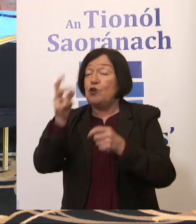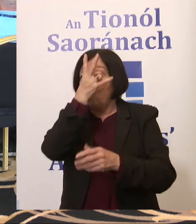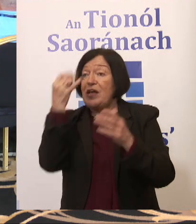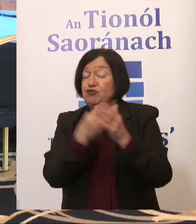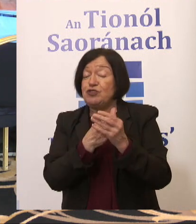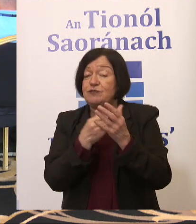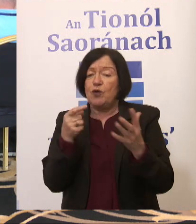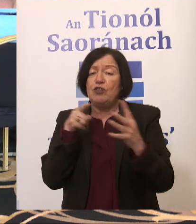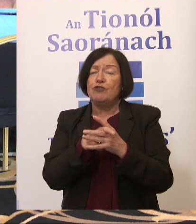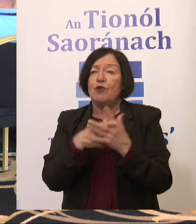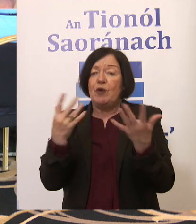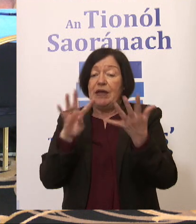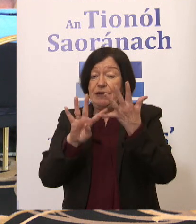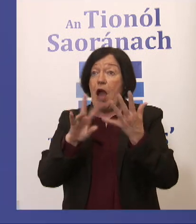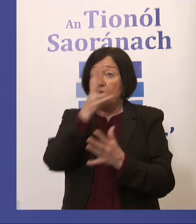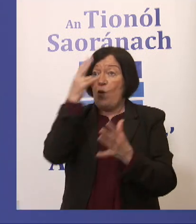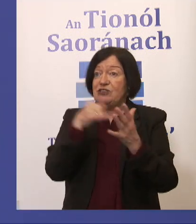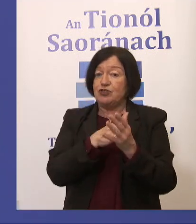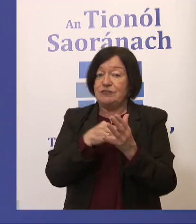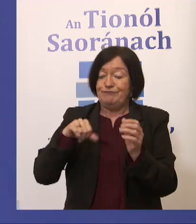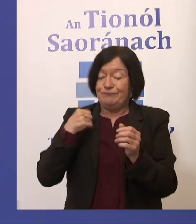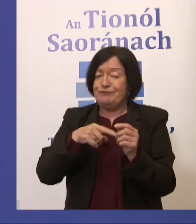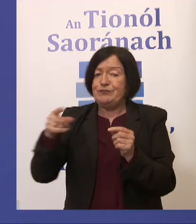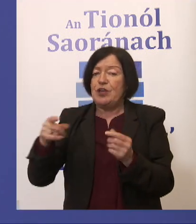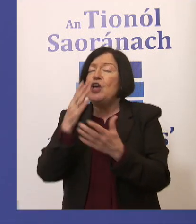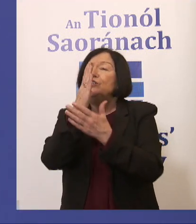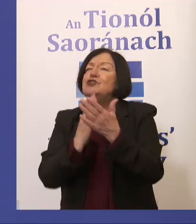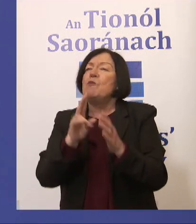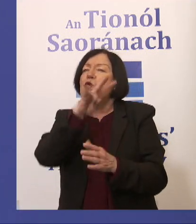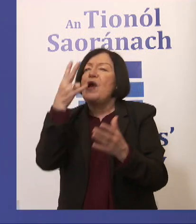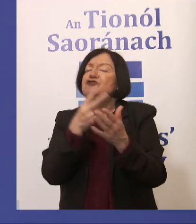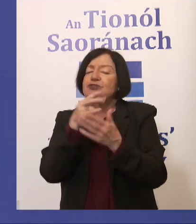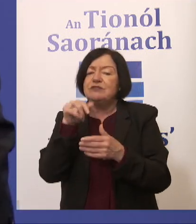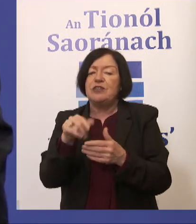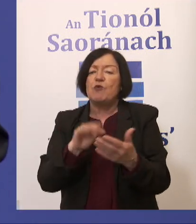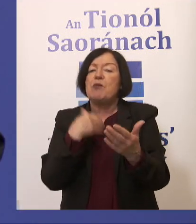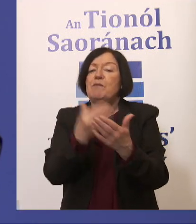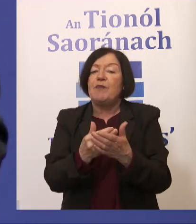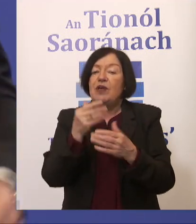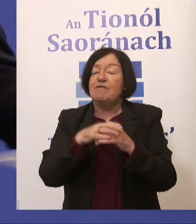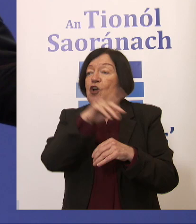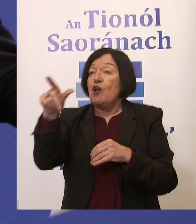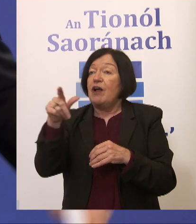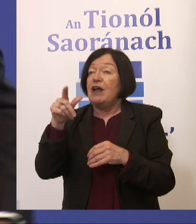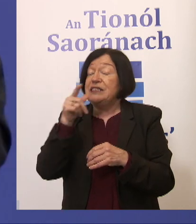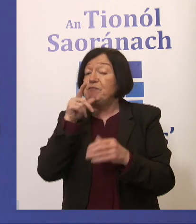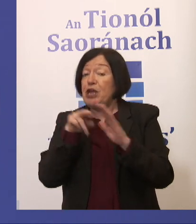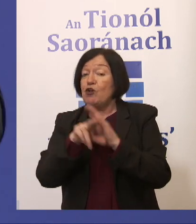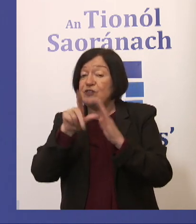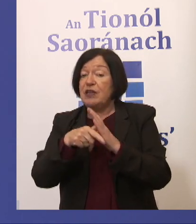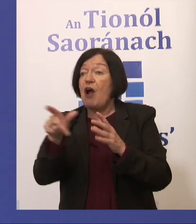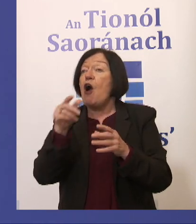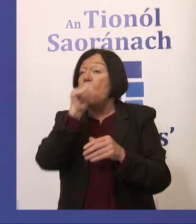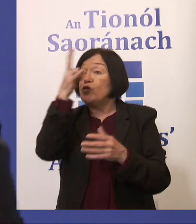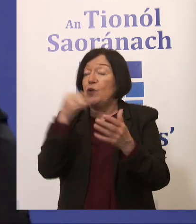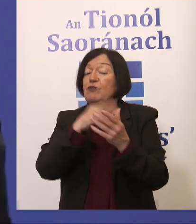through 9 questions there. Some of the questions that you proposed, we're keeping them for our guest speakers, and all the questions will be